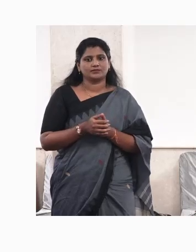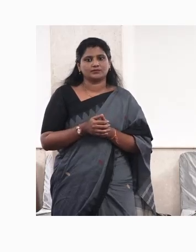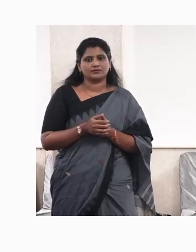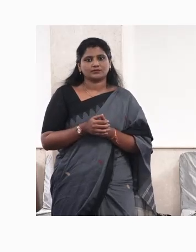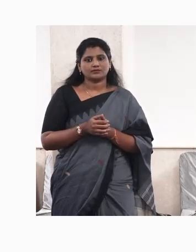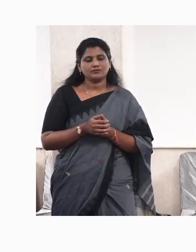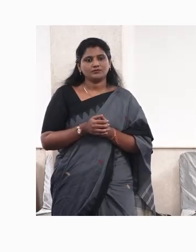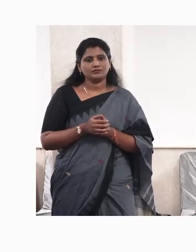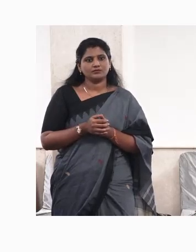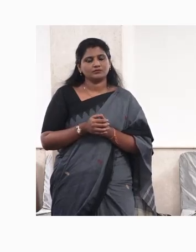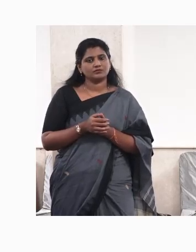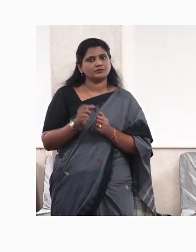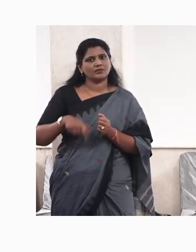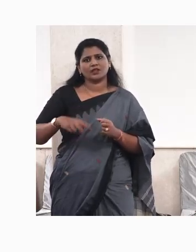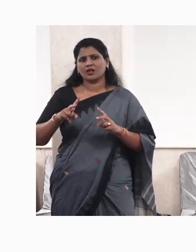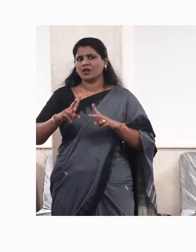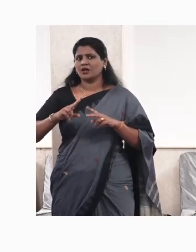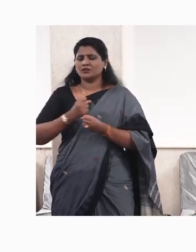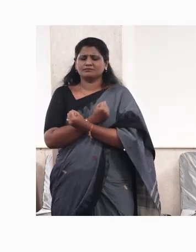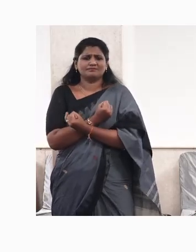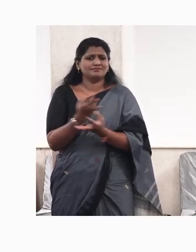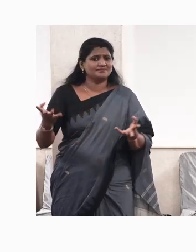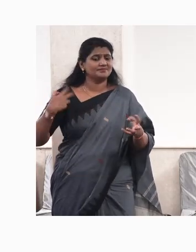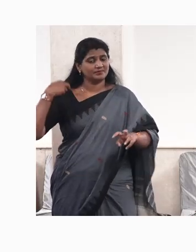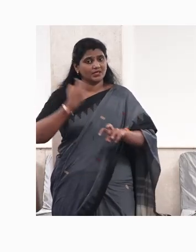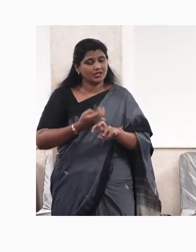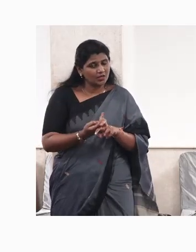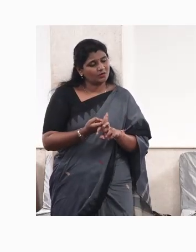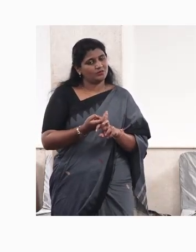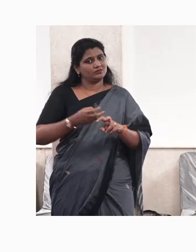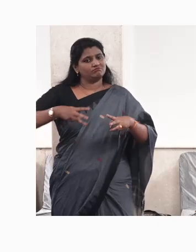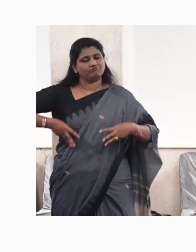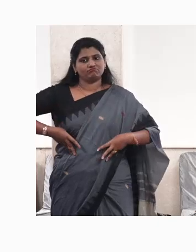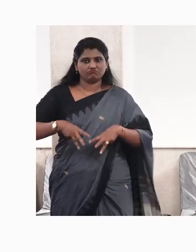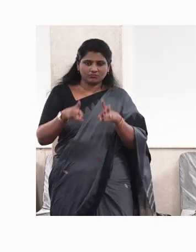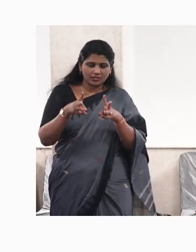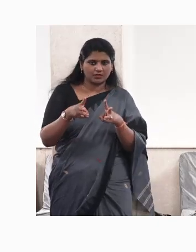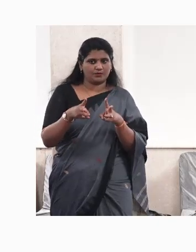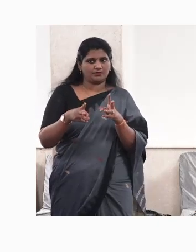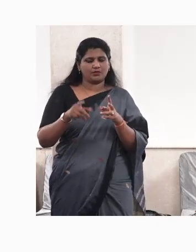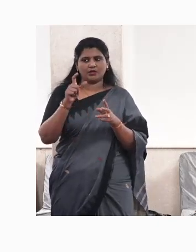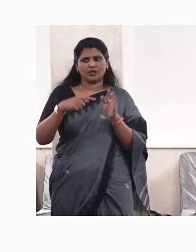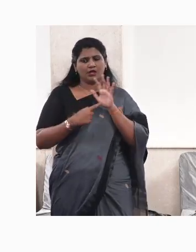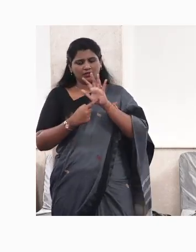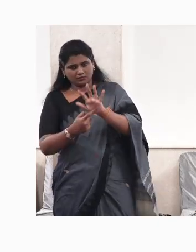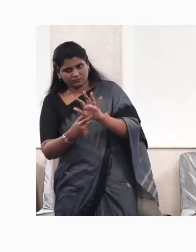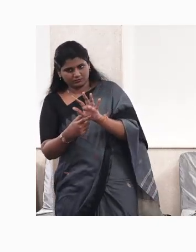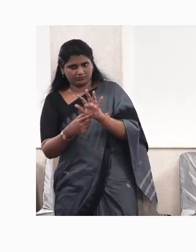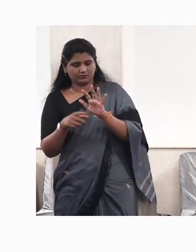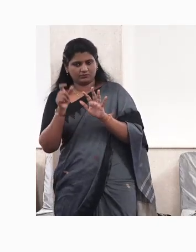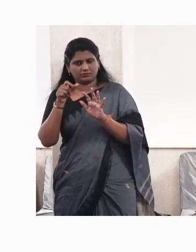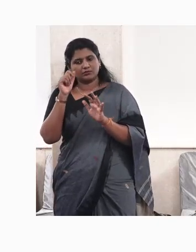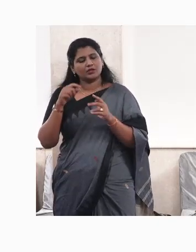because there are a lot of conflict in the way you present